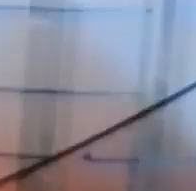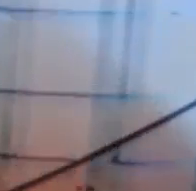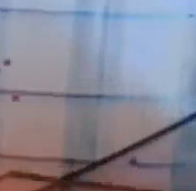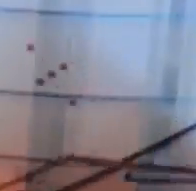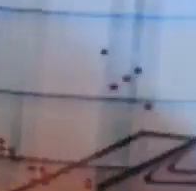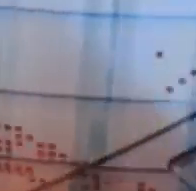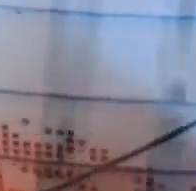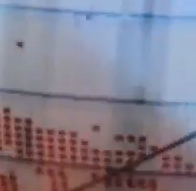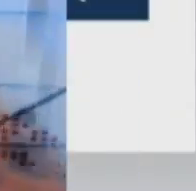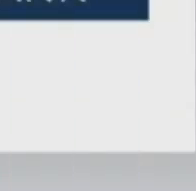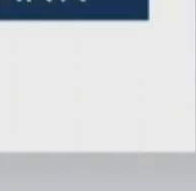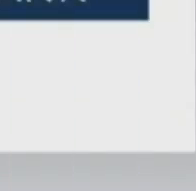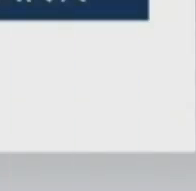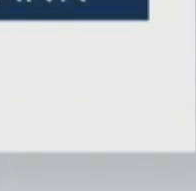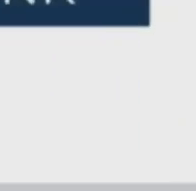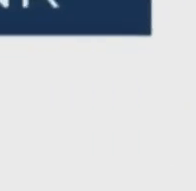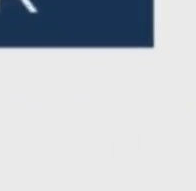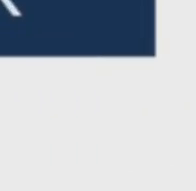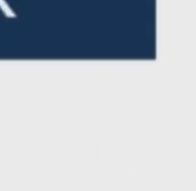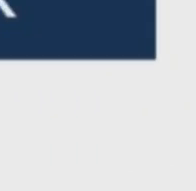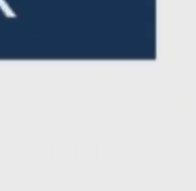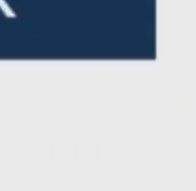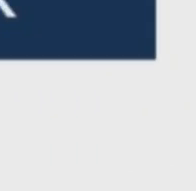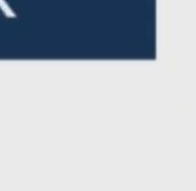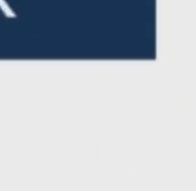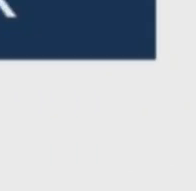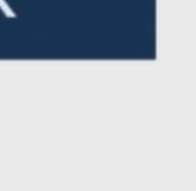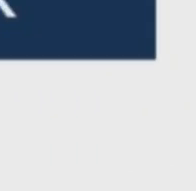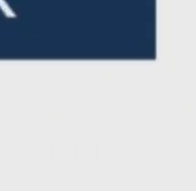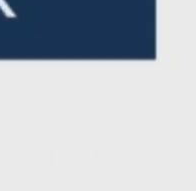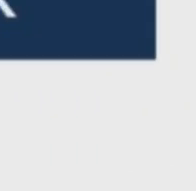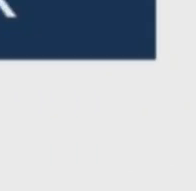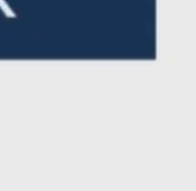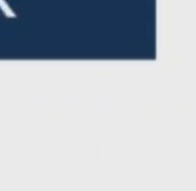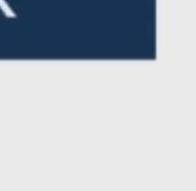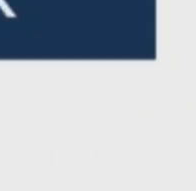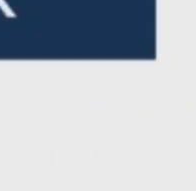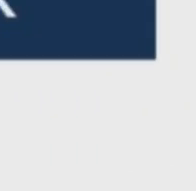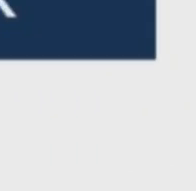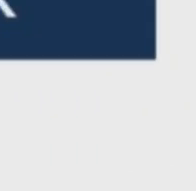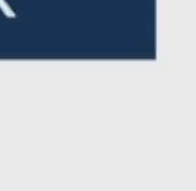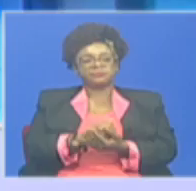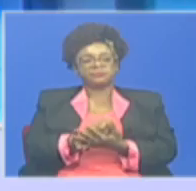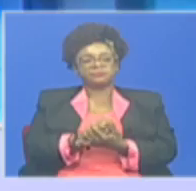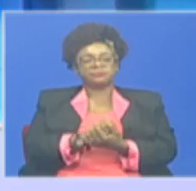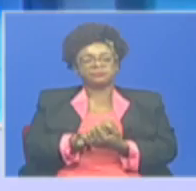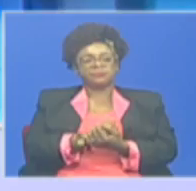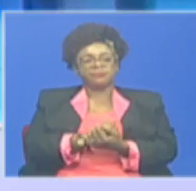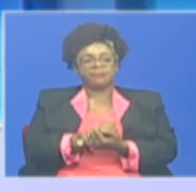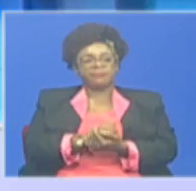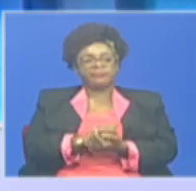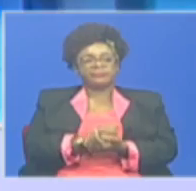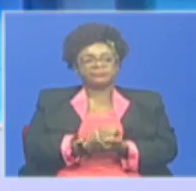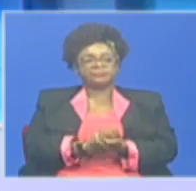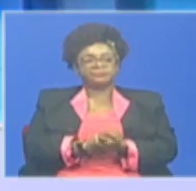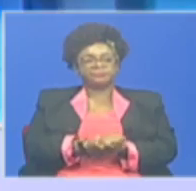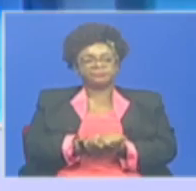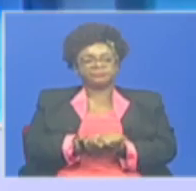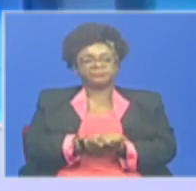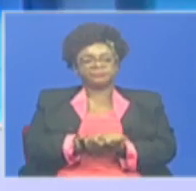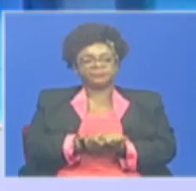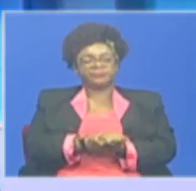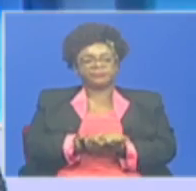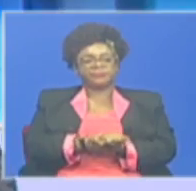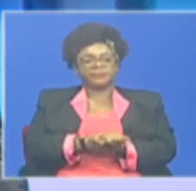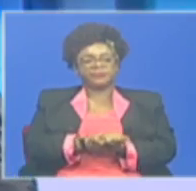NTV Business News in association with KCB Internet Banking. All right, time now to make sense